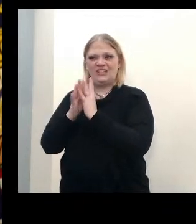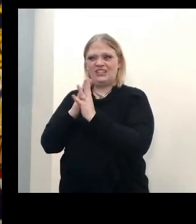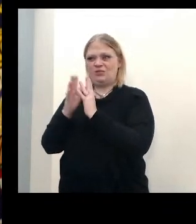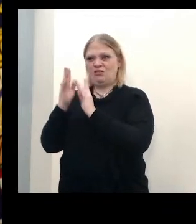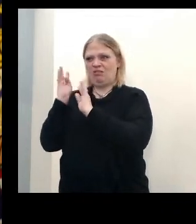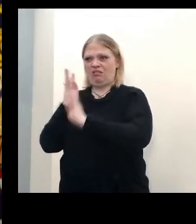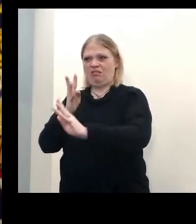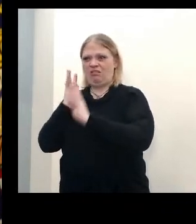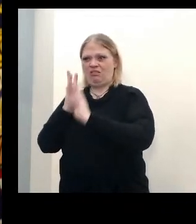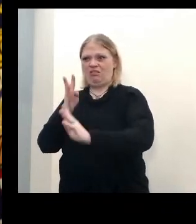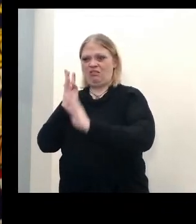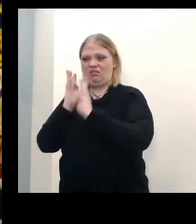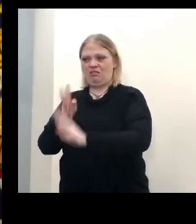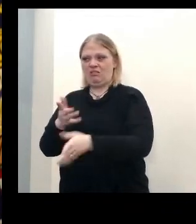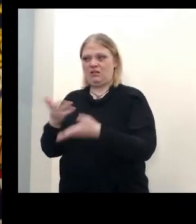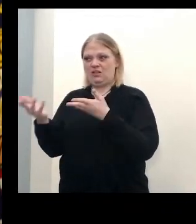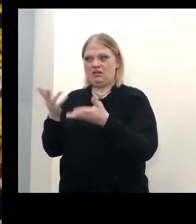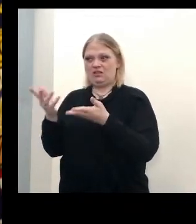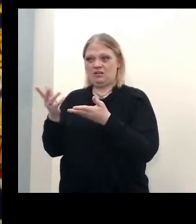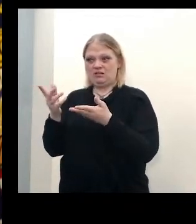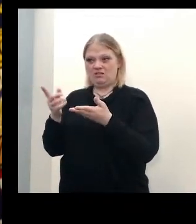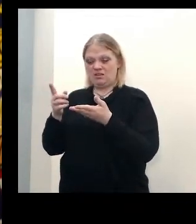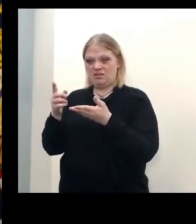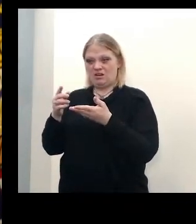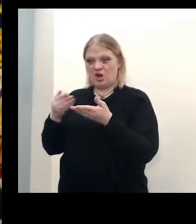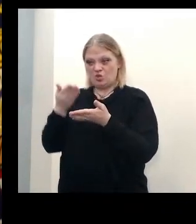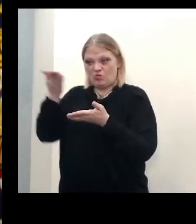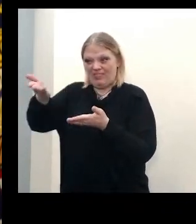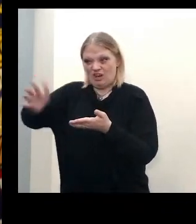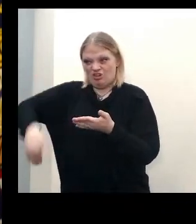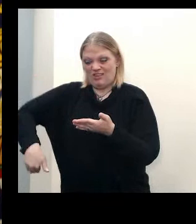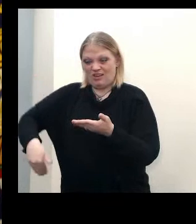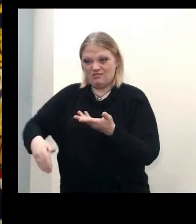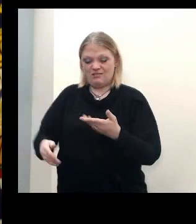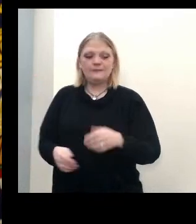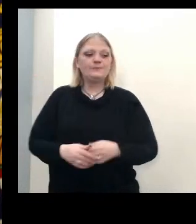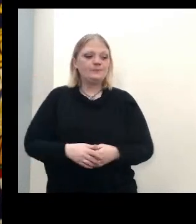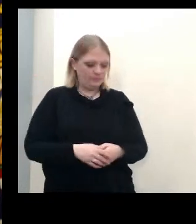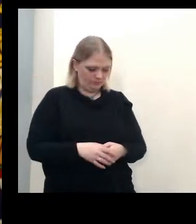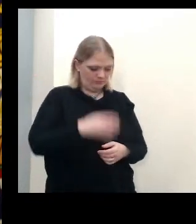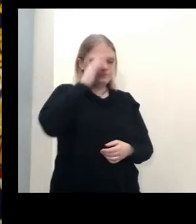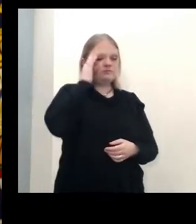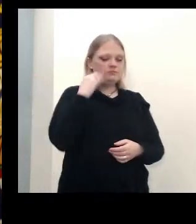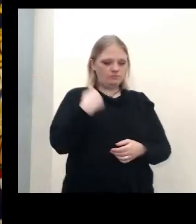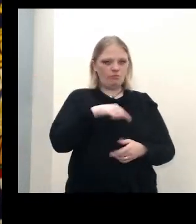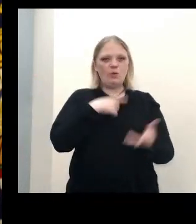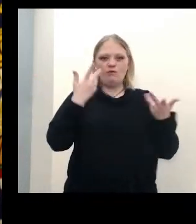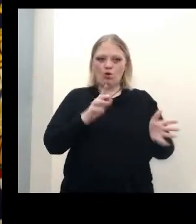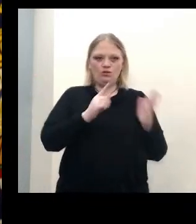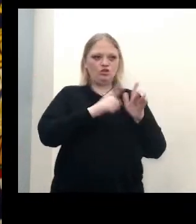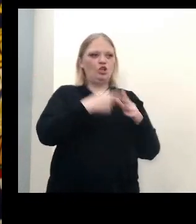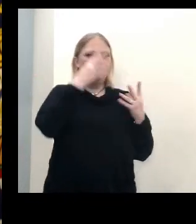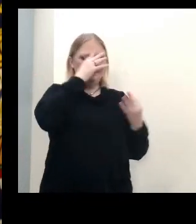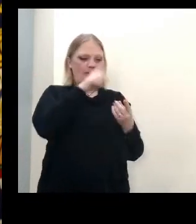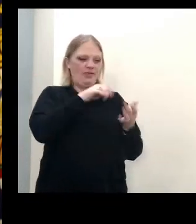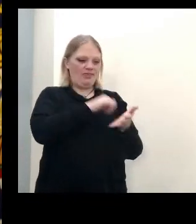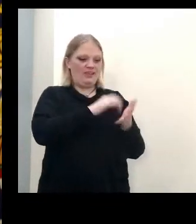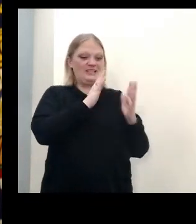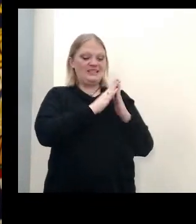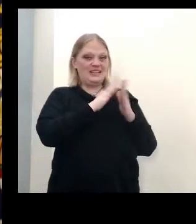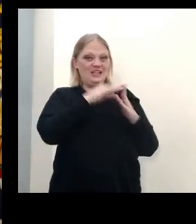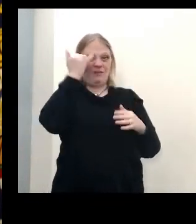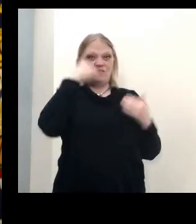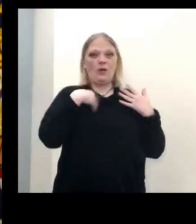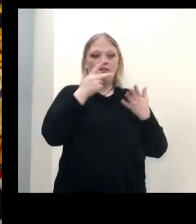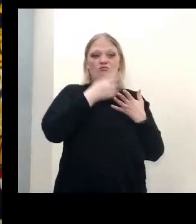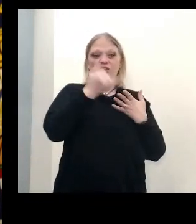out, or if you've reached that point in your planning it. We have started thinking about that. The city of Buffalo has a